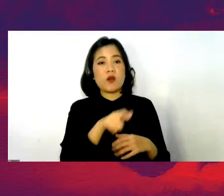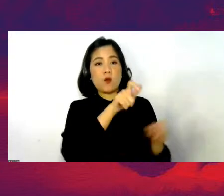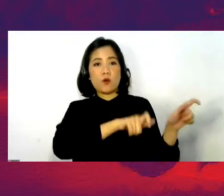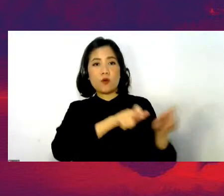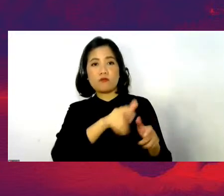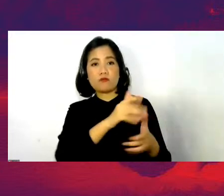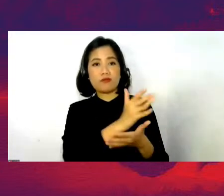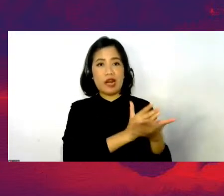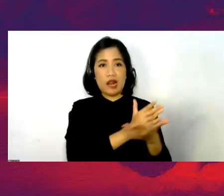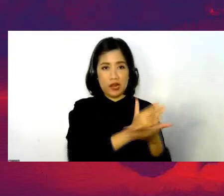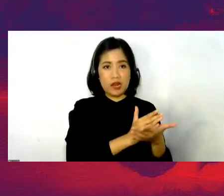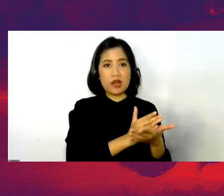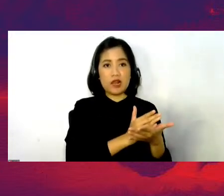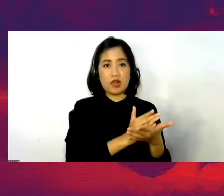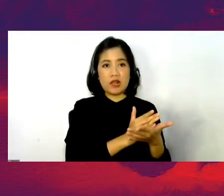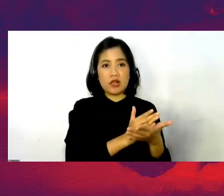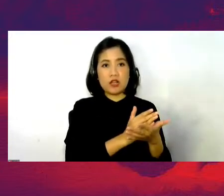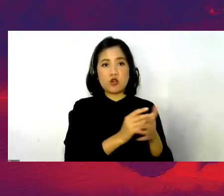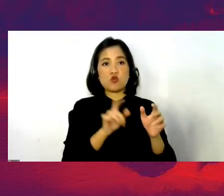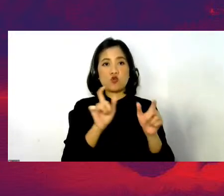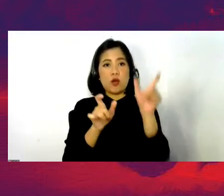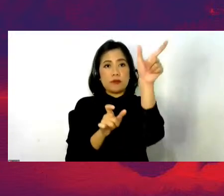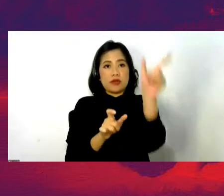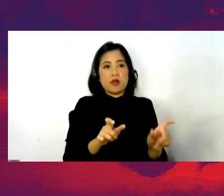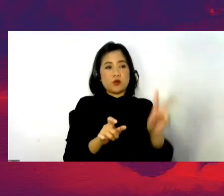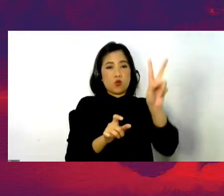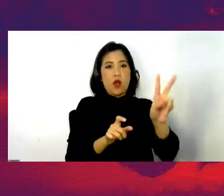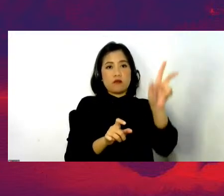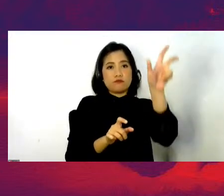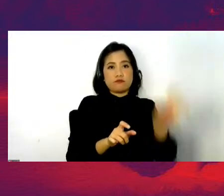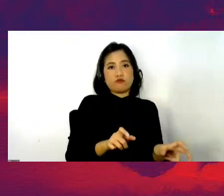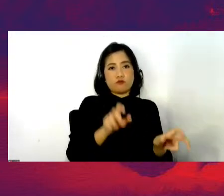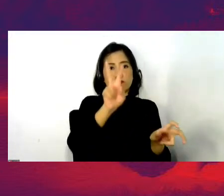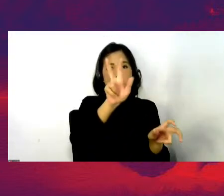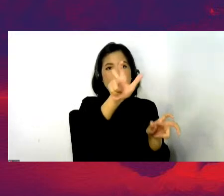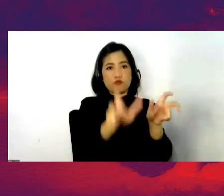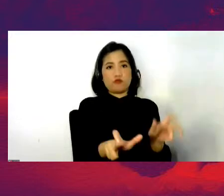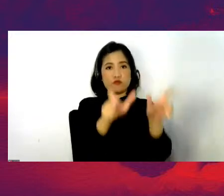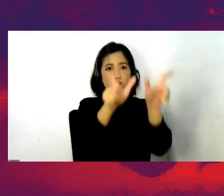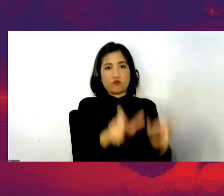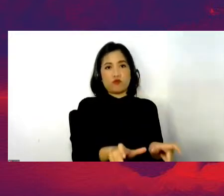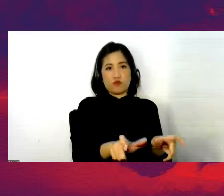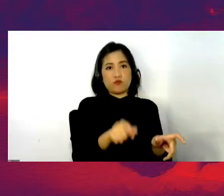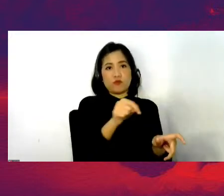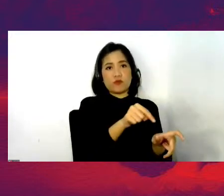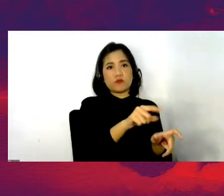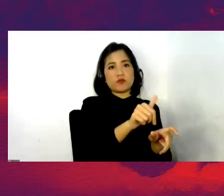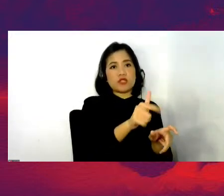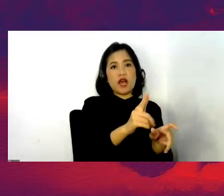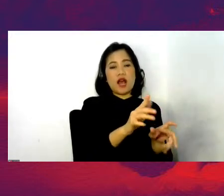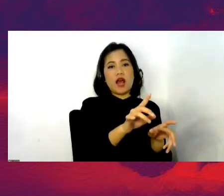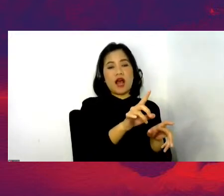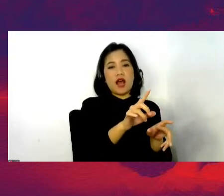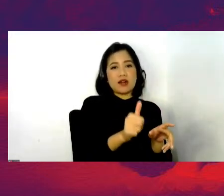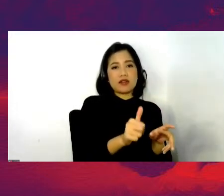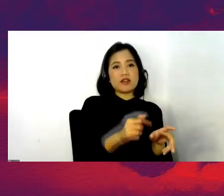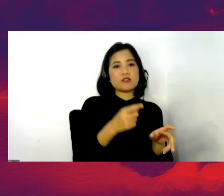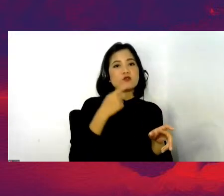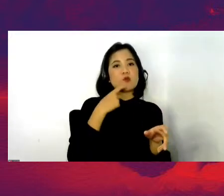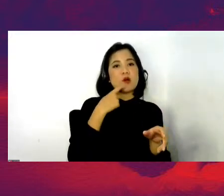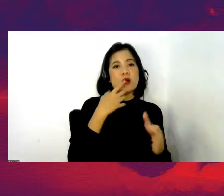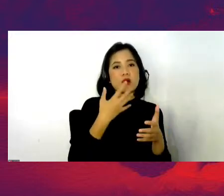it to many dimensions. The hard part here was deciding who is poor. You